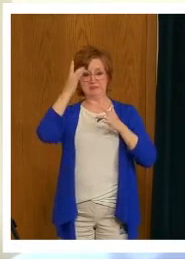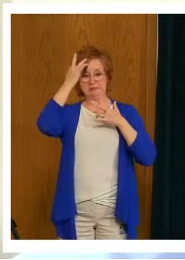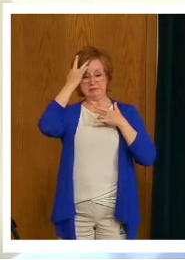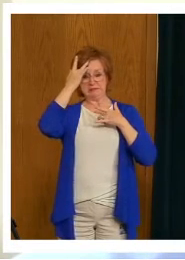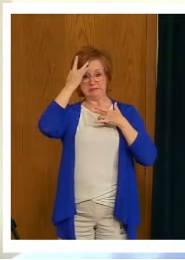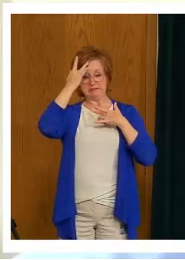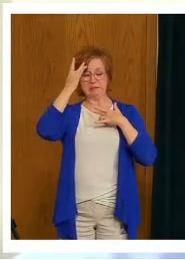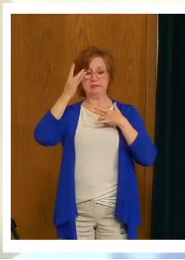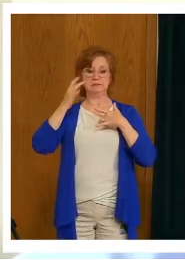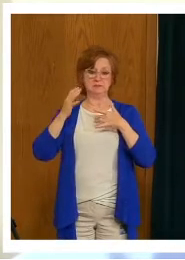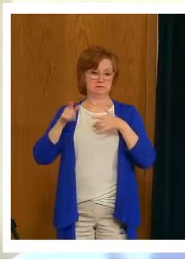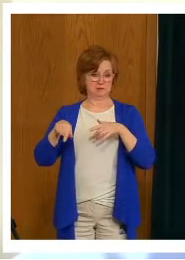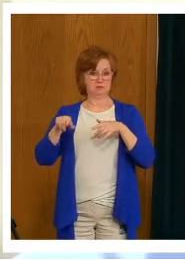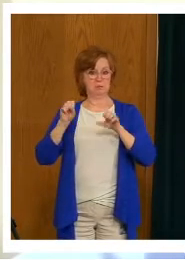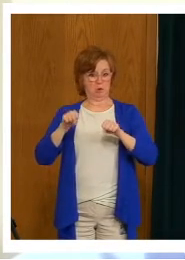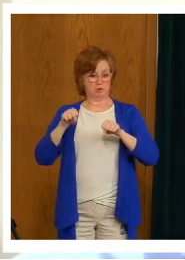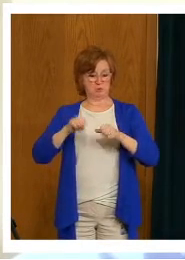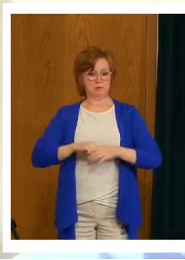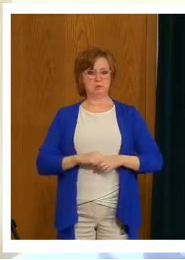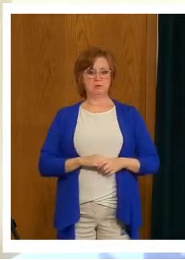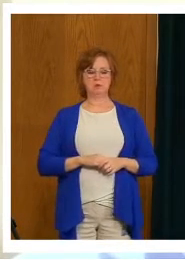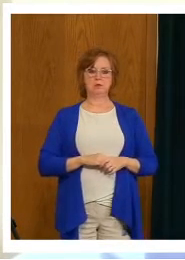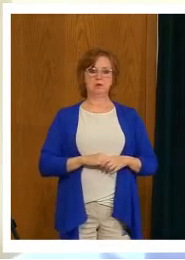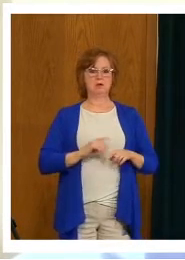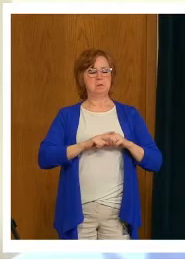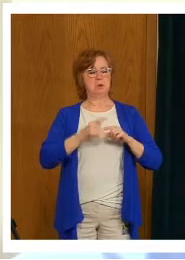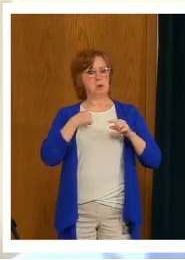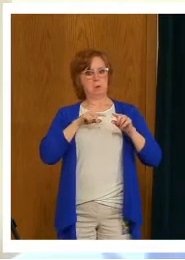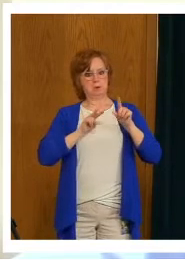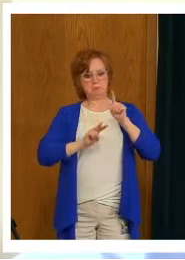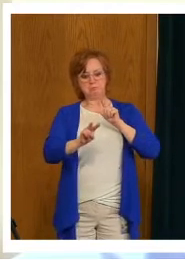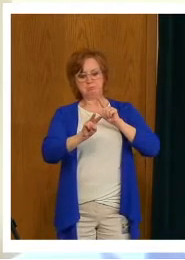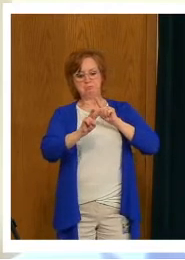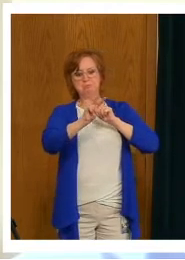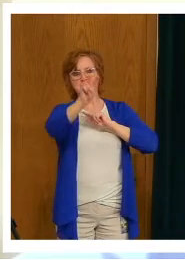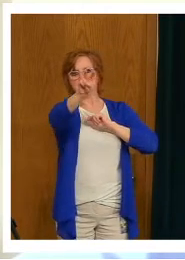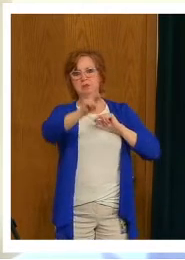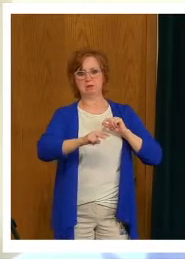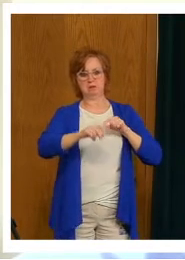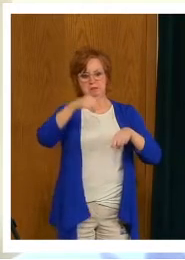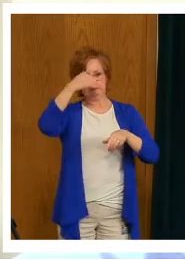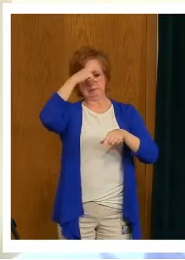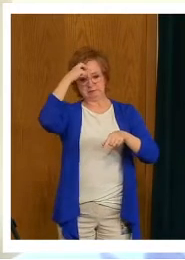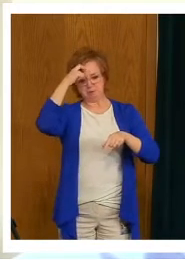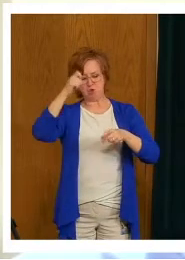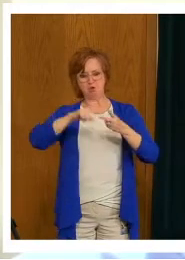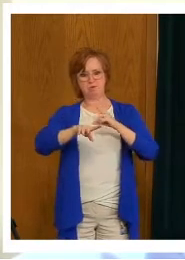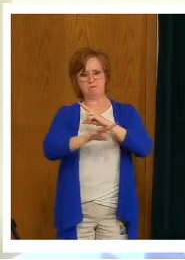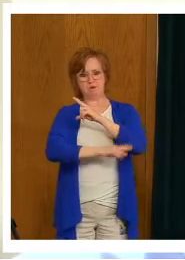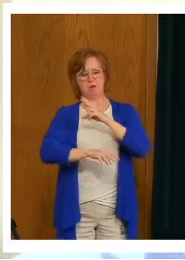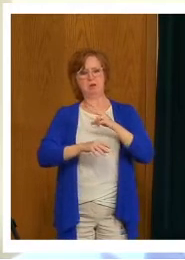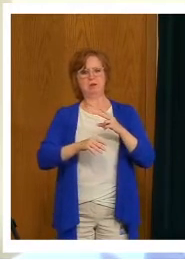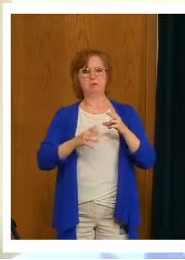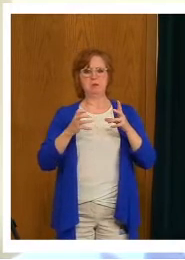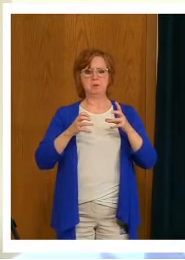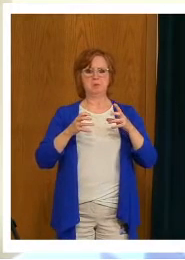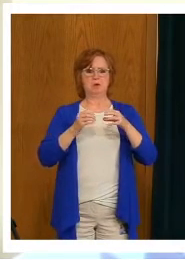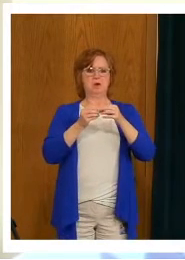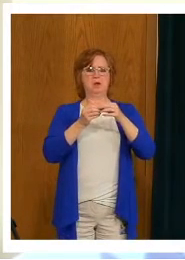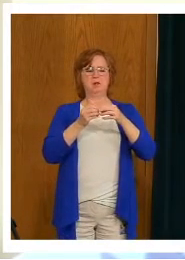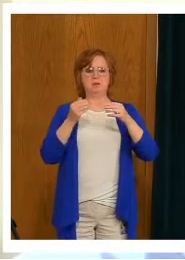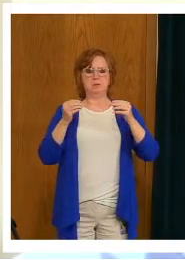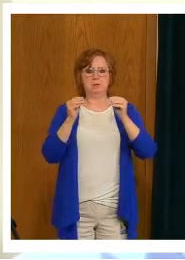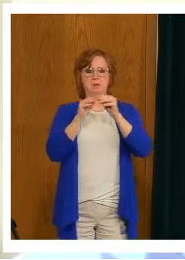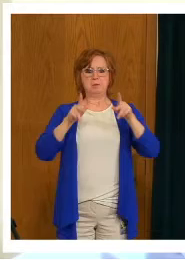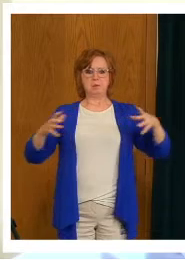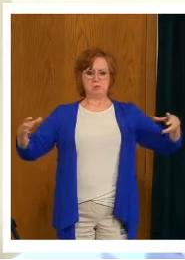and fall, to increasing gathering sizes, to travel within Canada and internationally, vaccines are